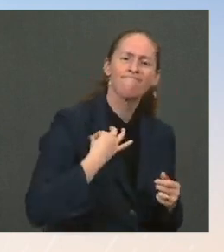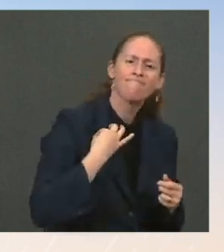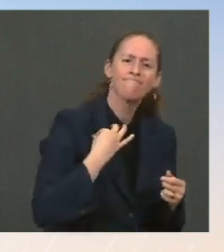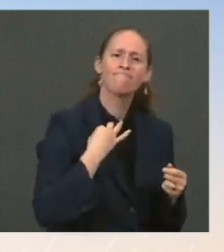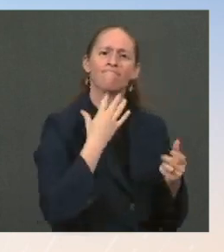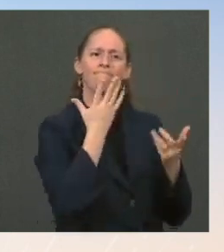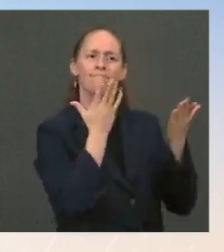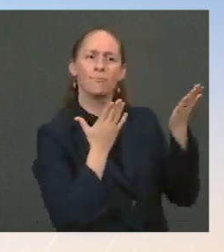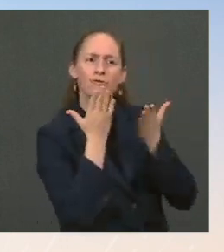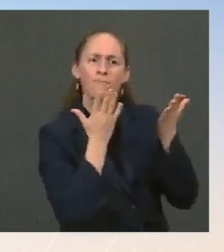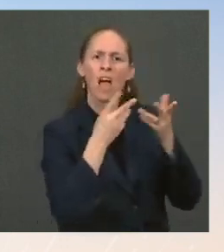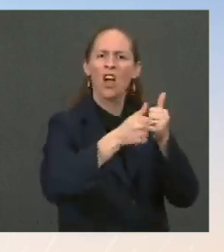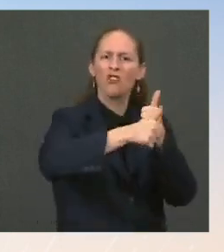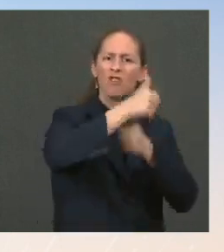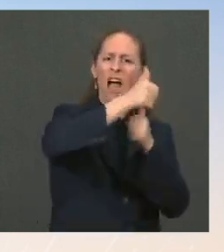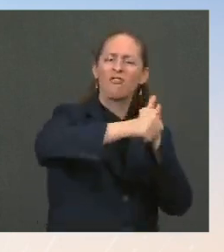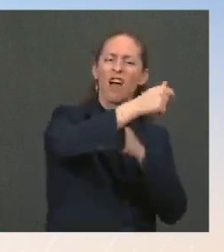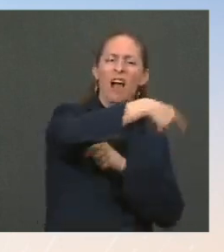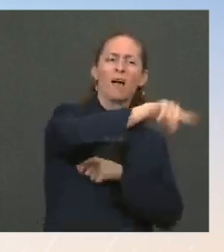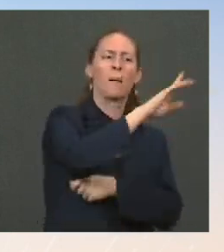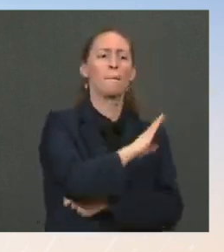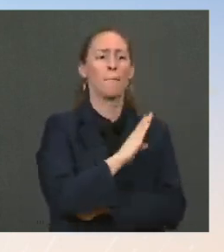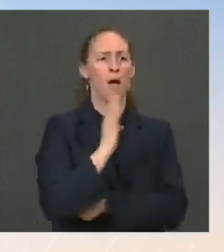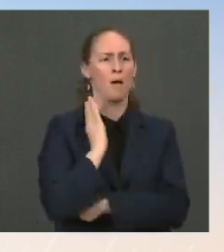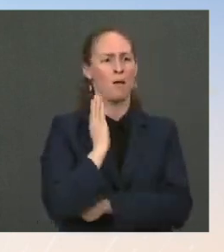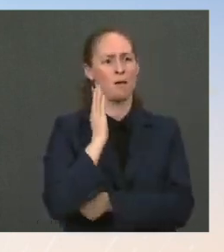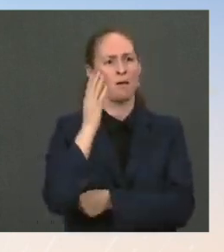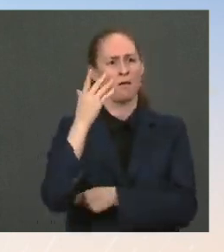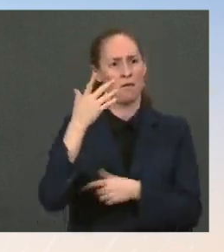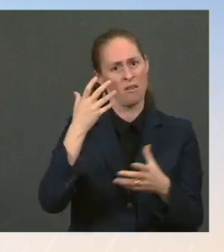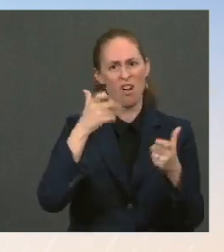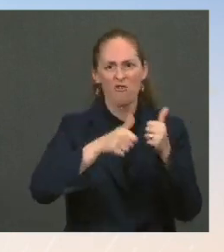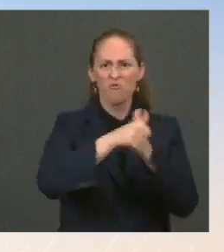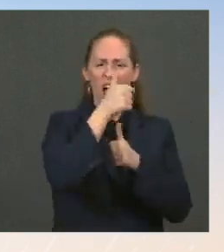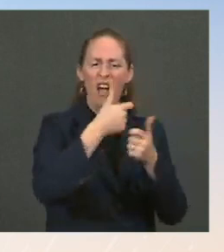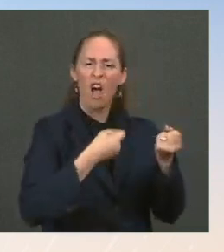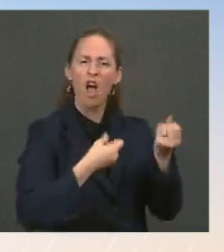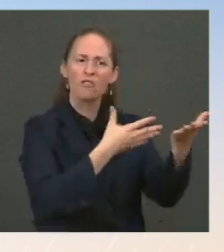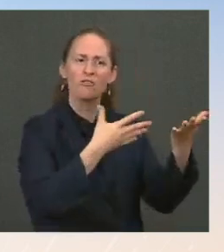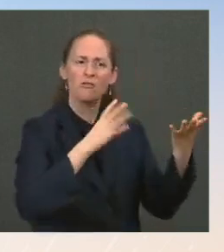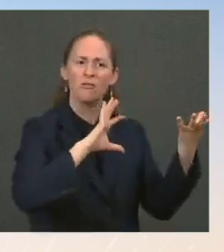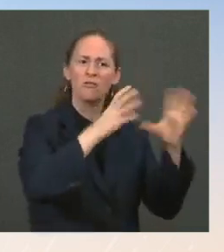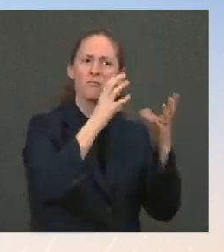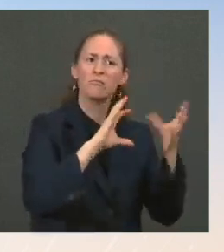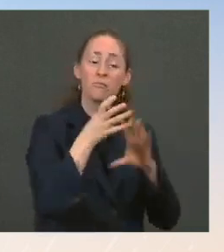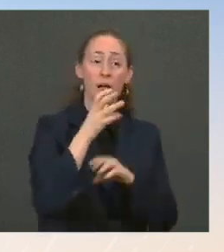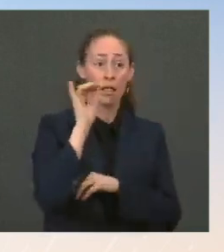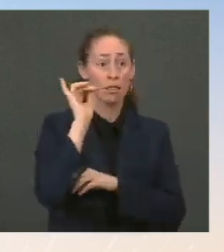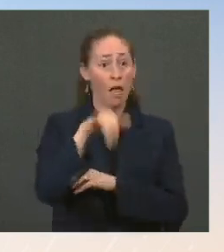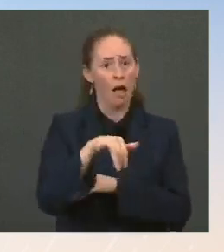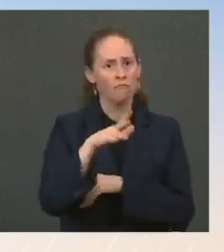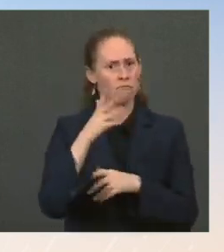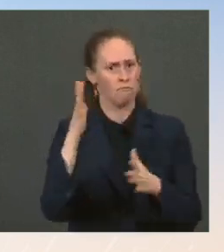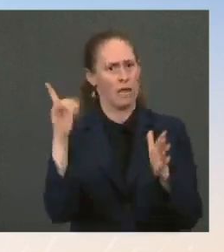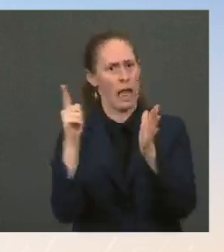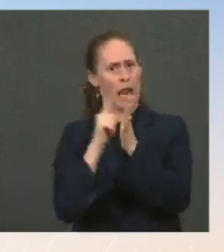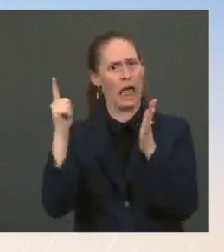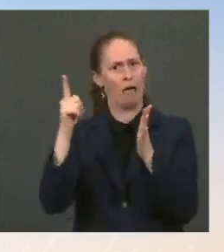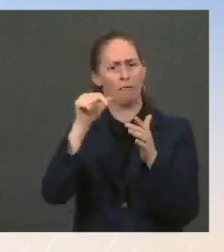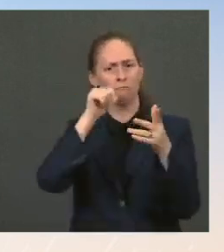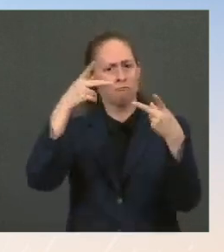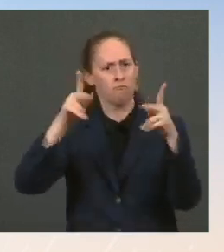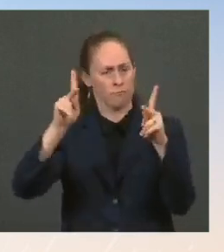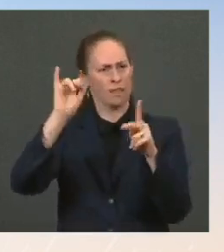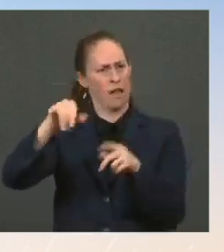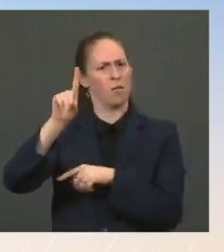of the reasoning, threats and violence against public servants is illegal. That's what he was conveying from the Department of Justice. But the Department of